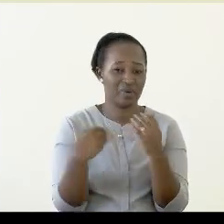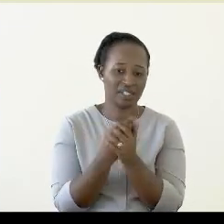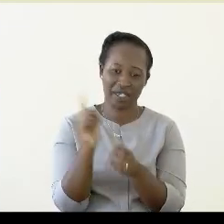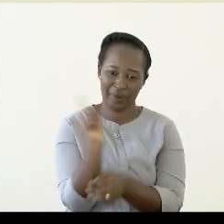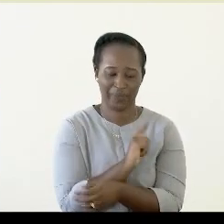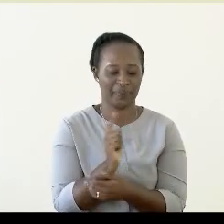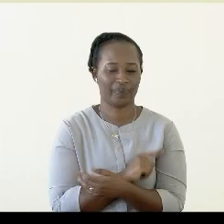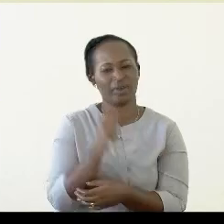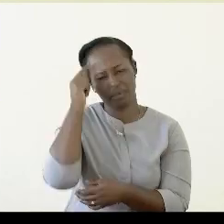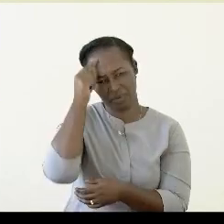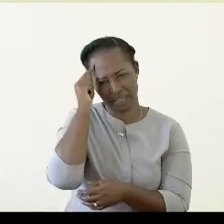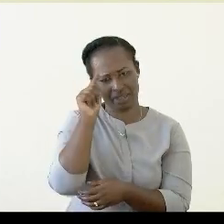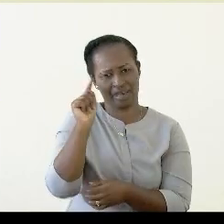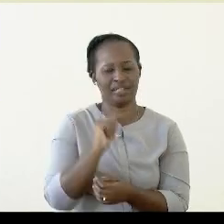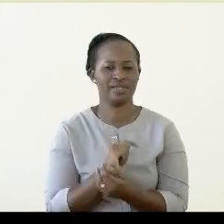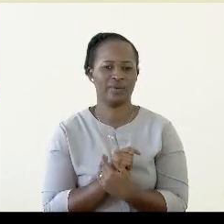Think about it.